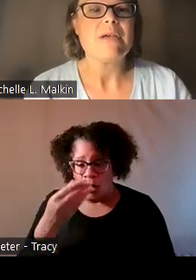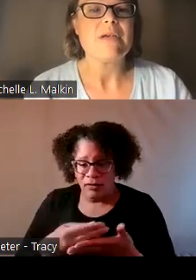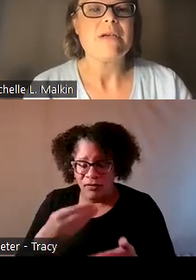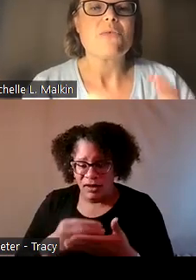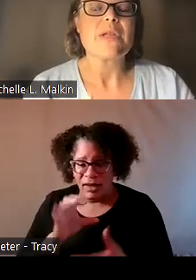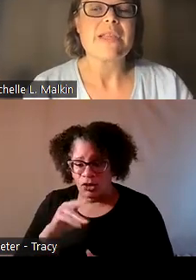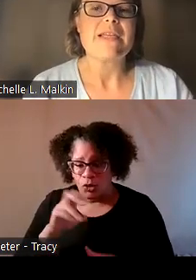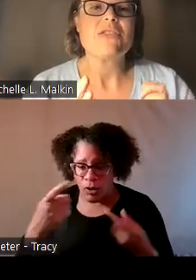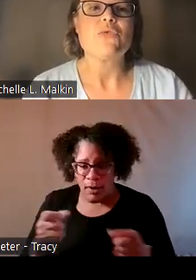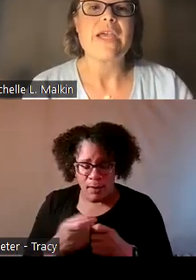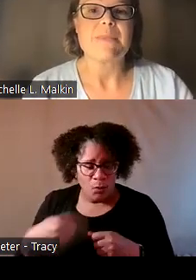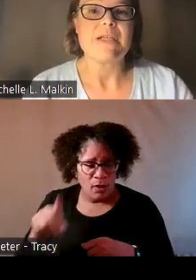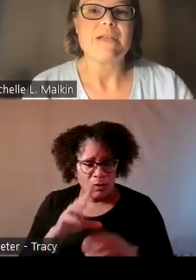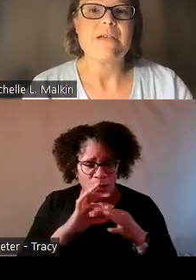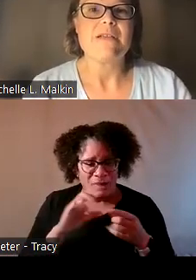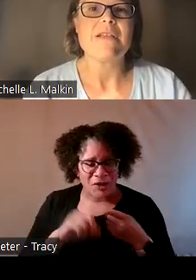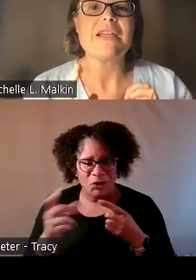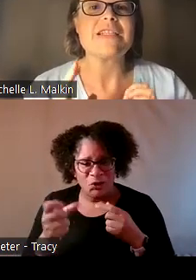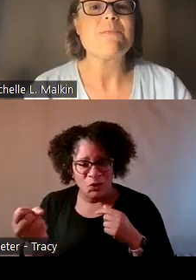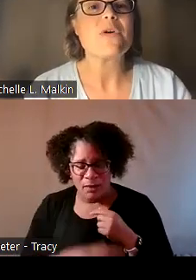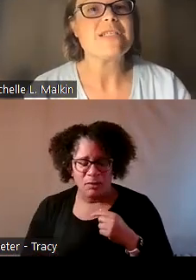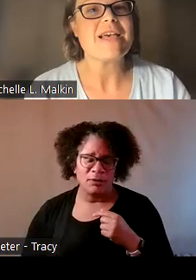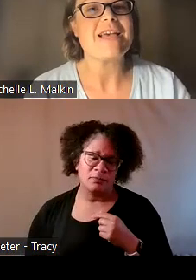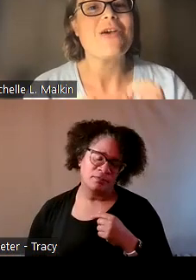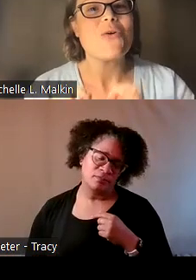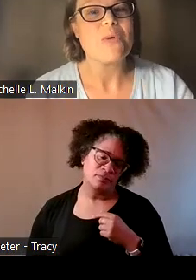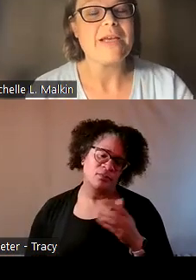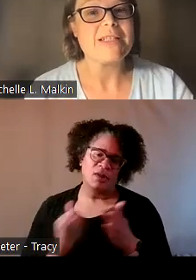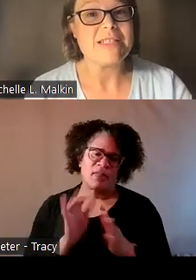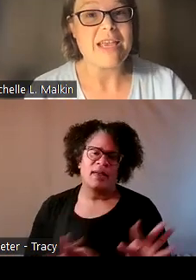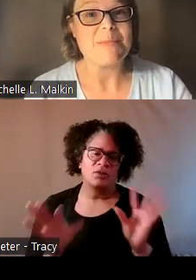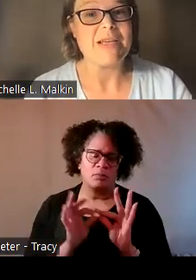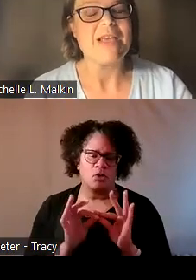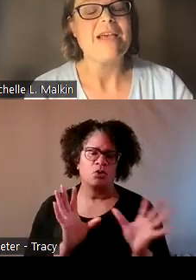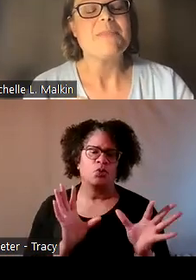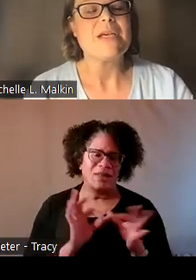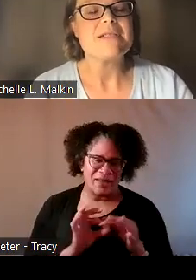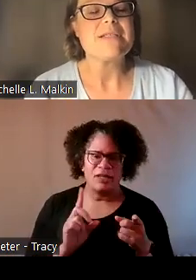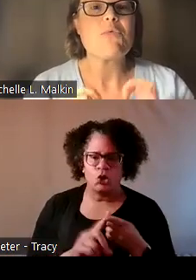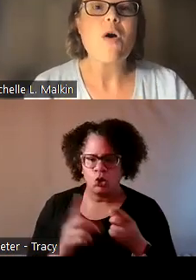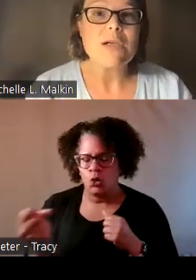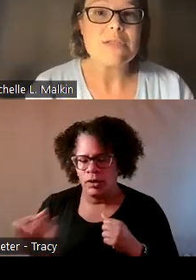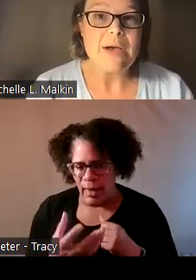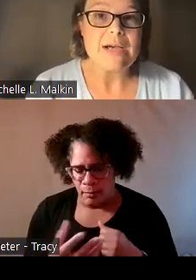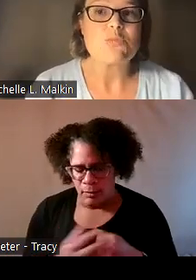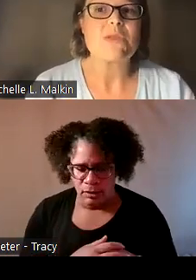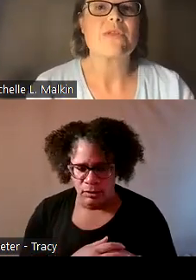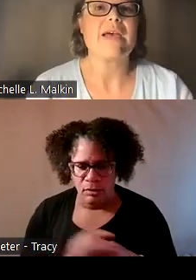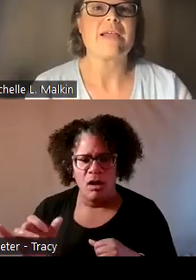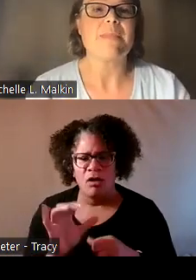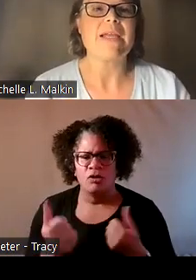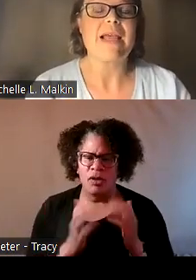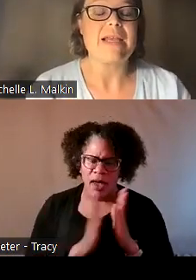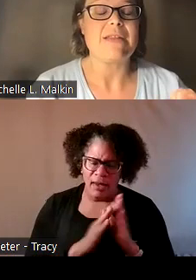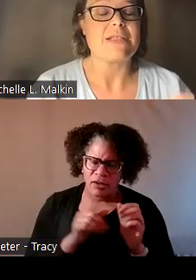crime related to gambling. And it's important to say related to the gambling, because they were also asked whether they